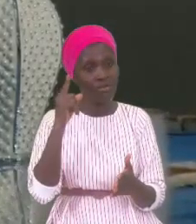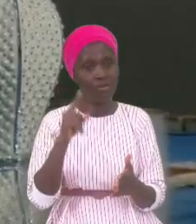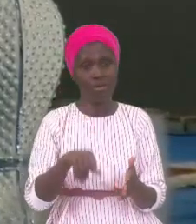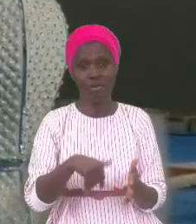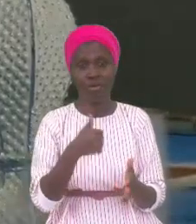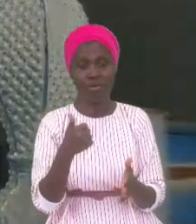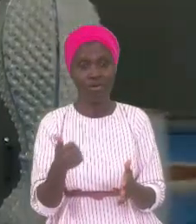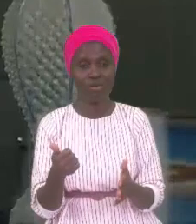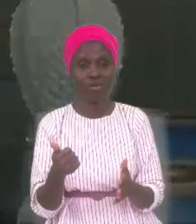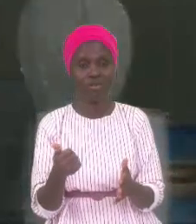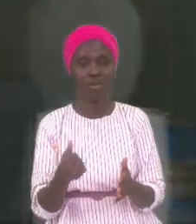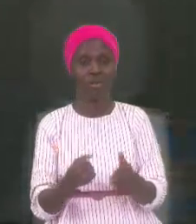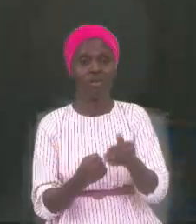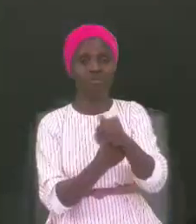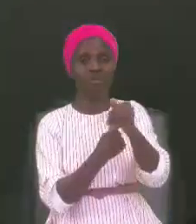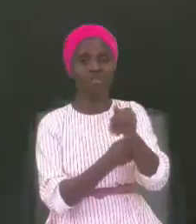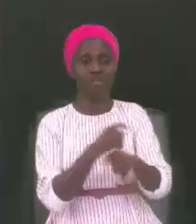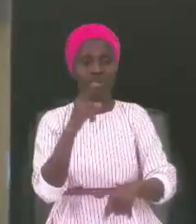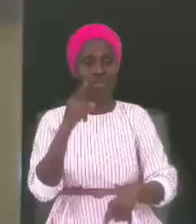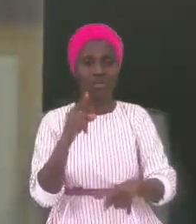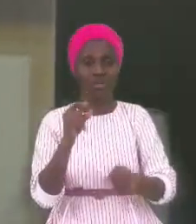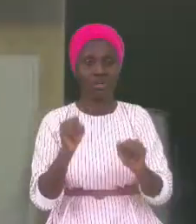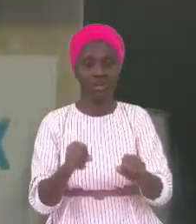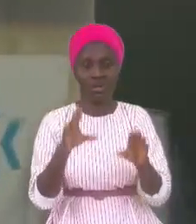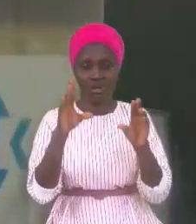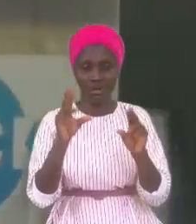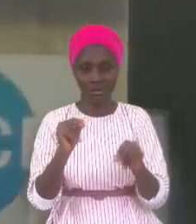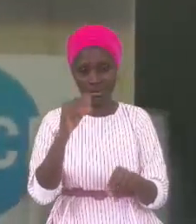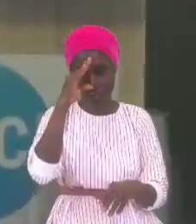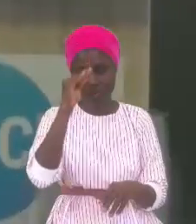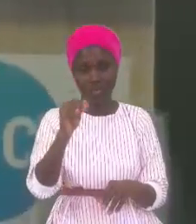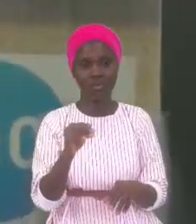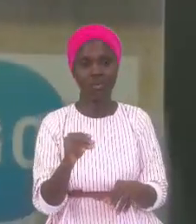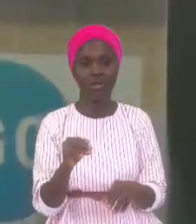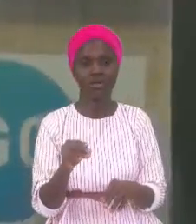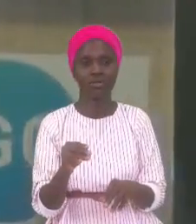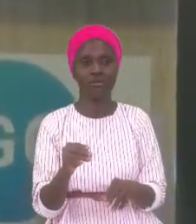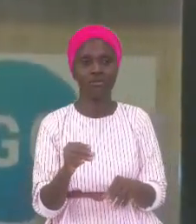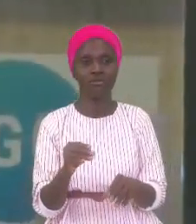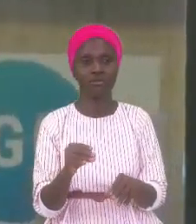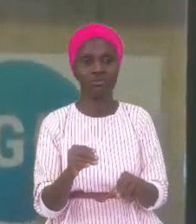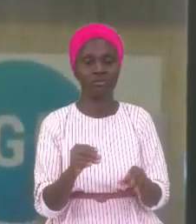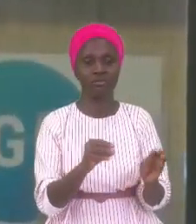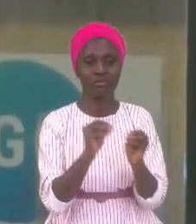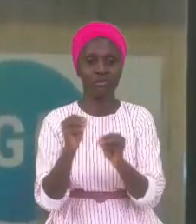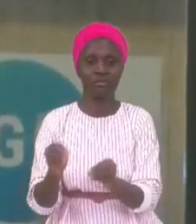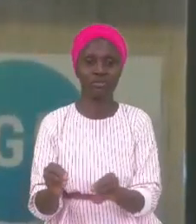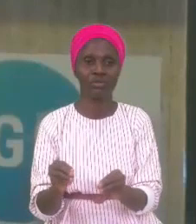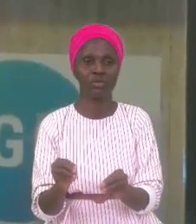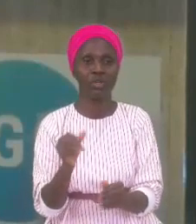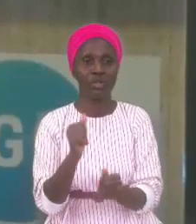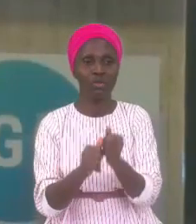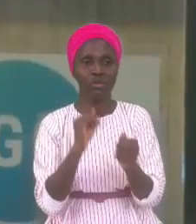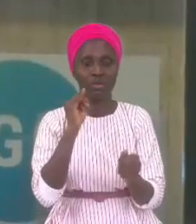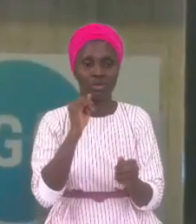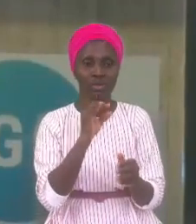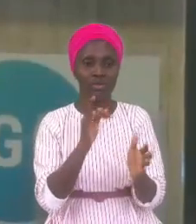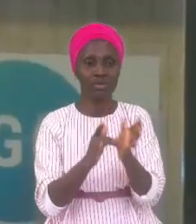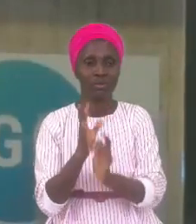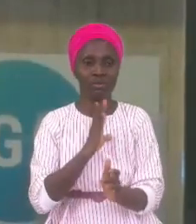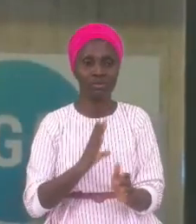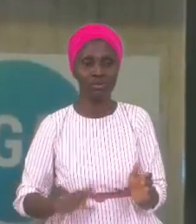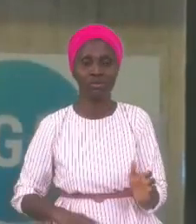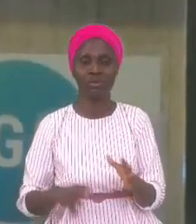is laid, which is Jesus Christ. And then we are preparing the bride